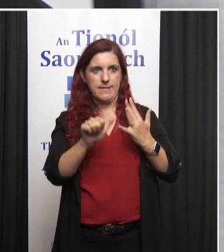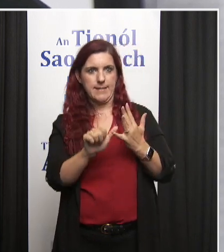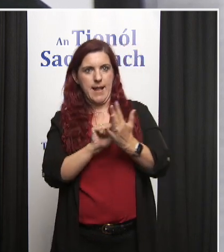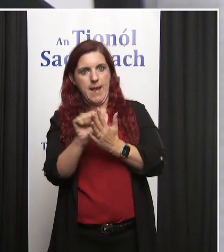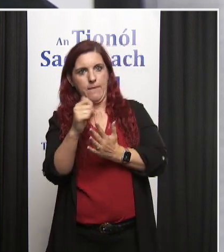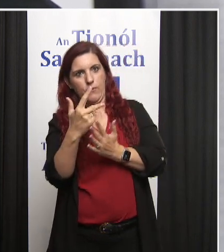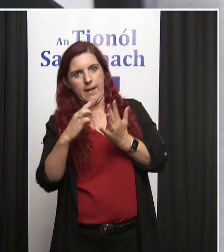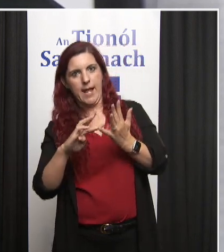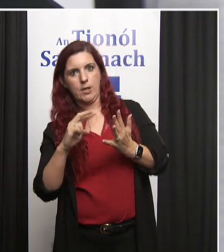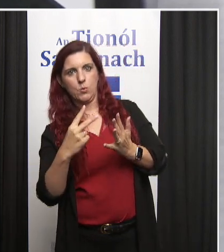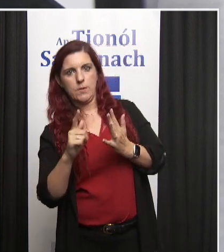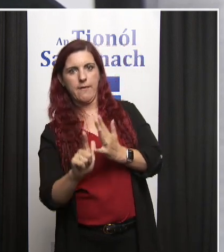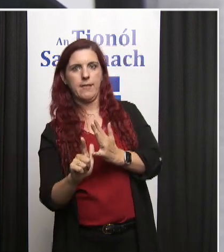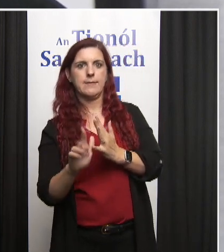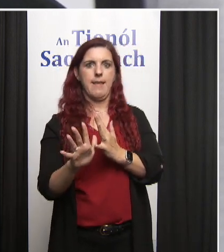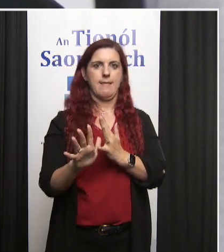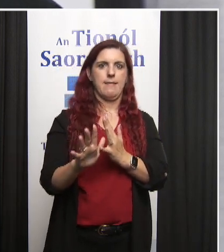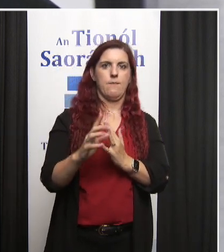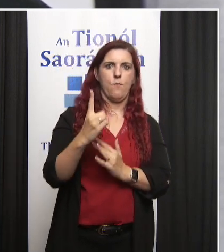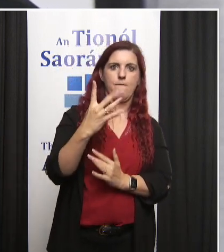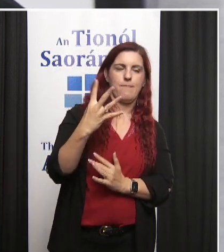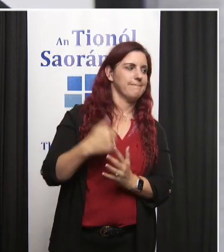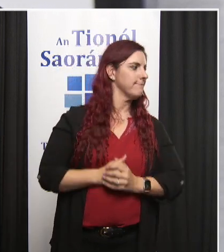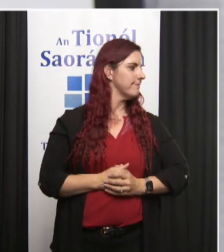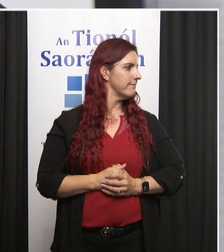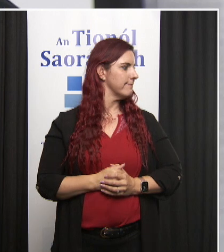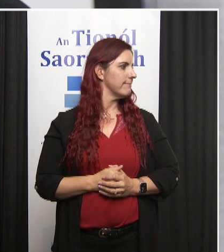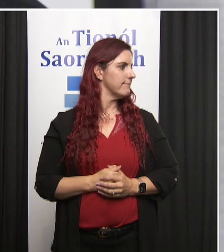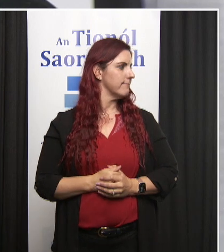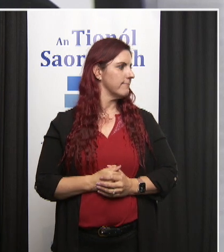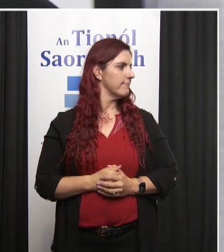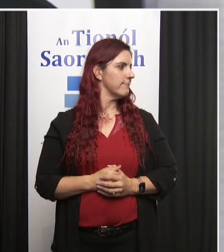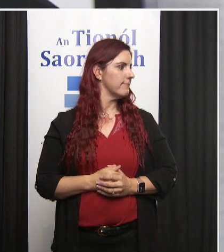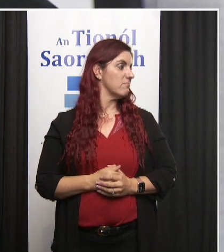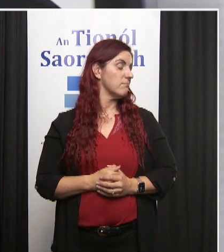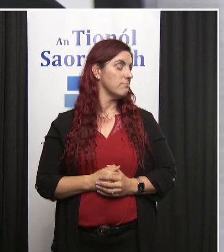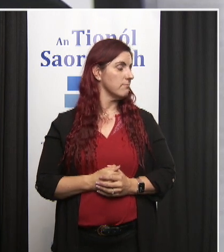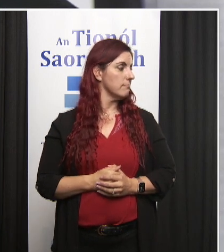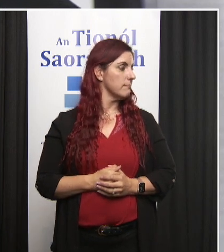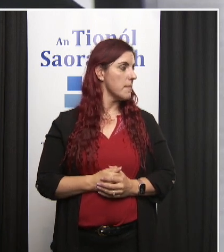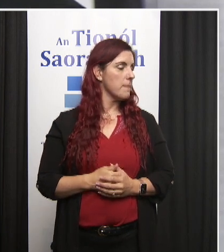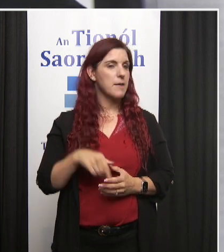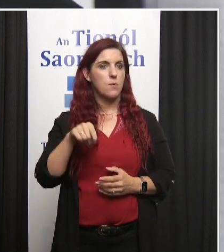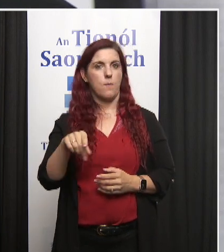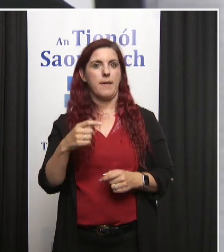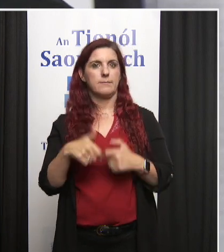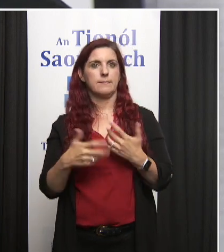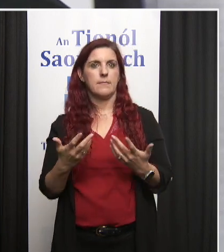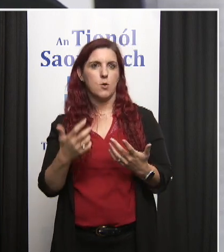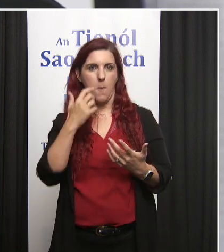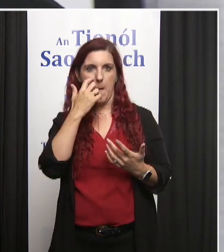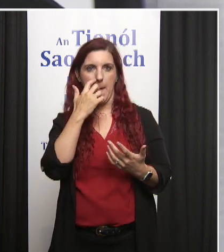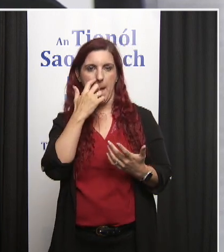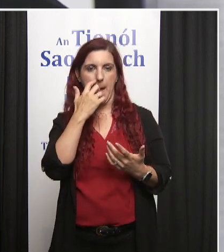2, 7, 10, 1 and 4. I'll keep an eye on the sequence for you. When your 5 minutes are up,